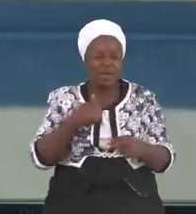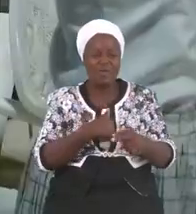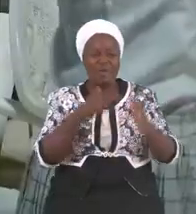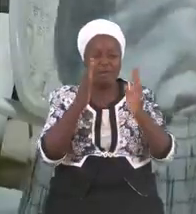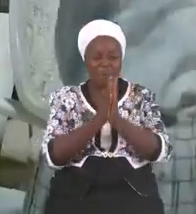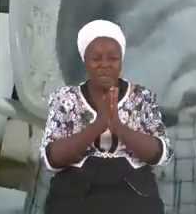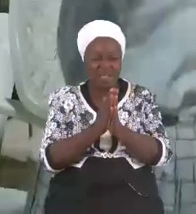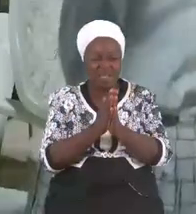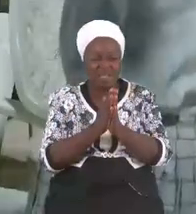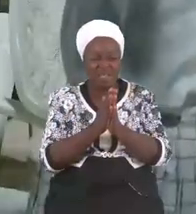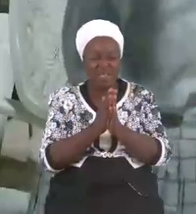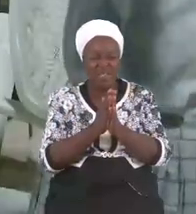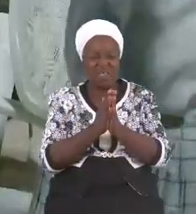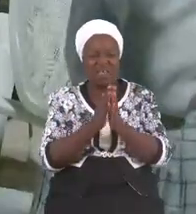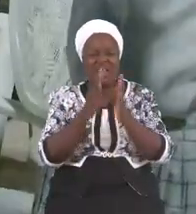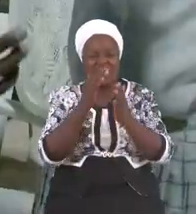pray.